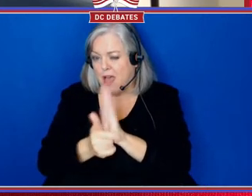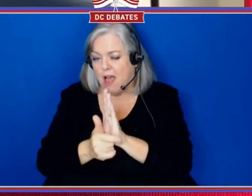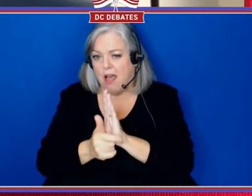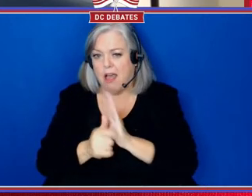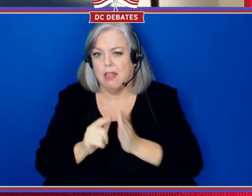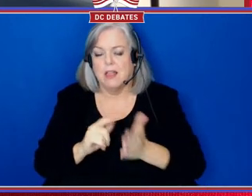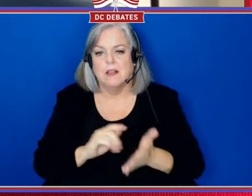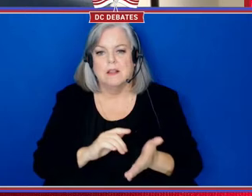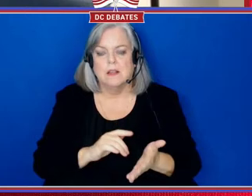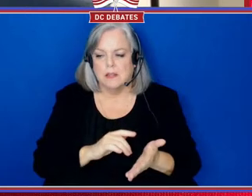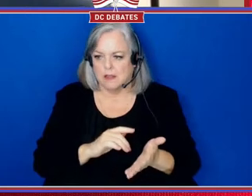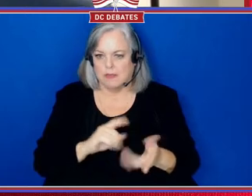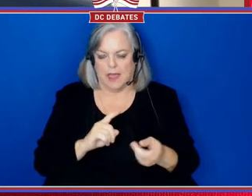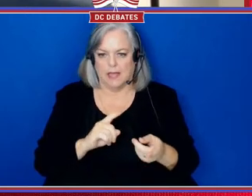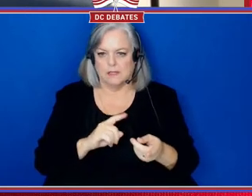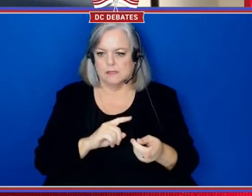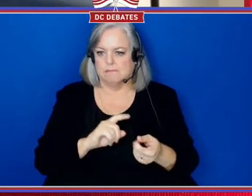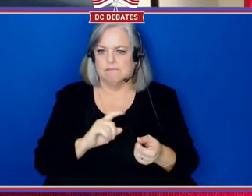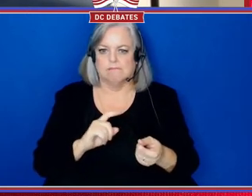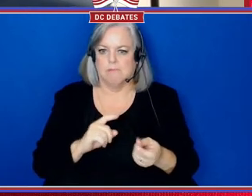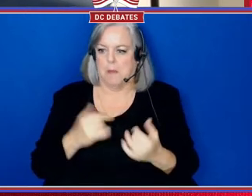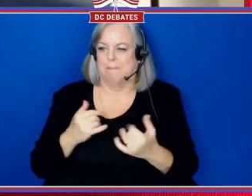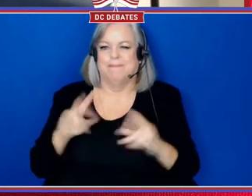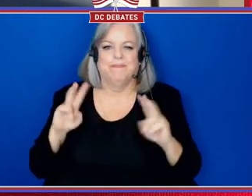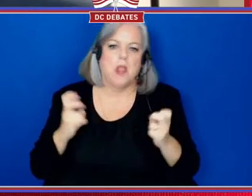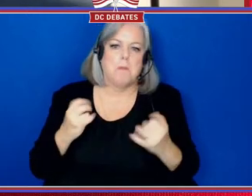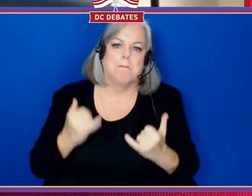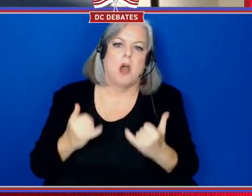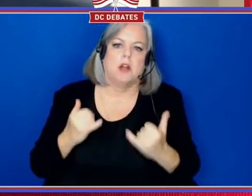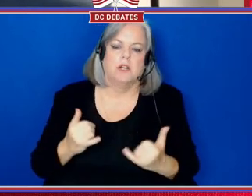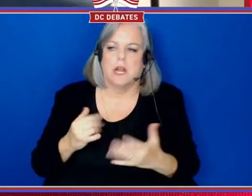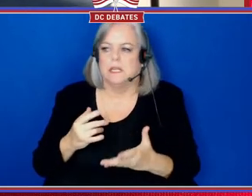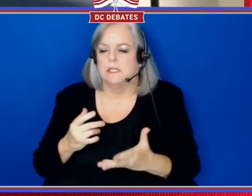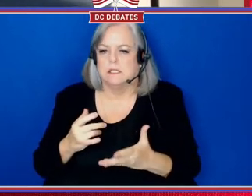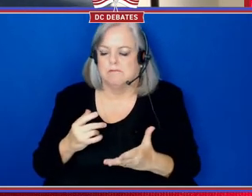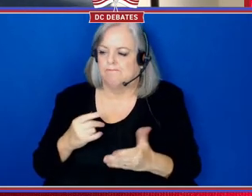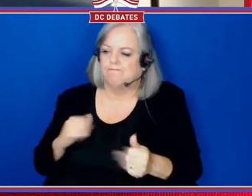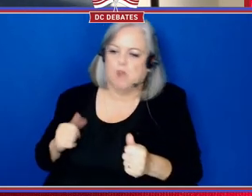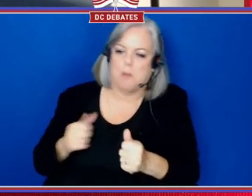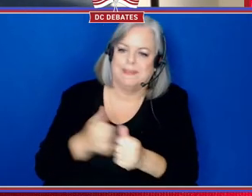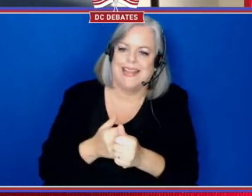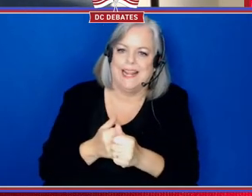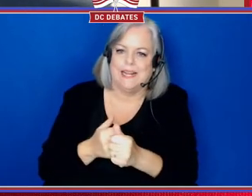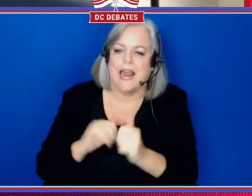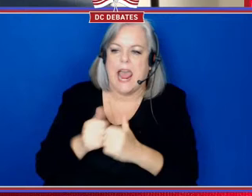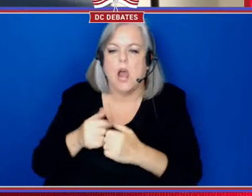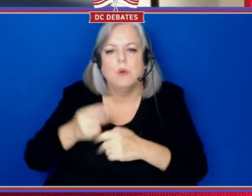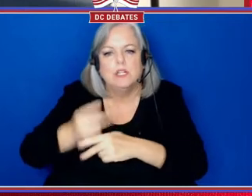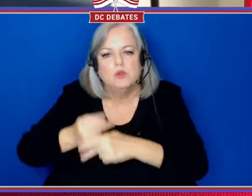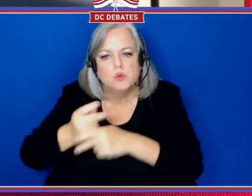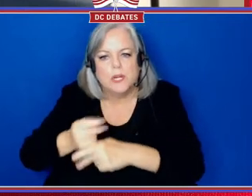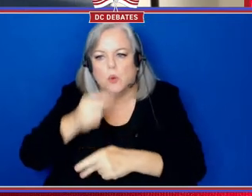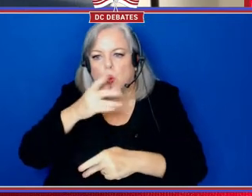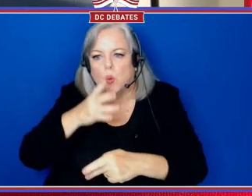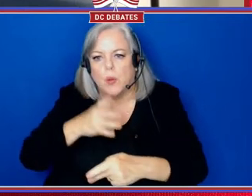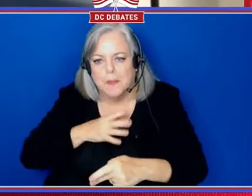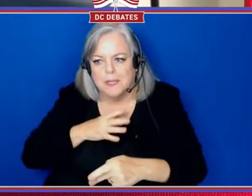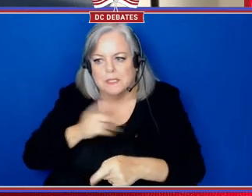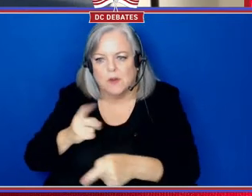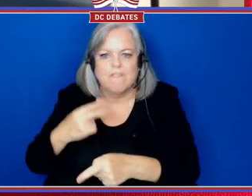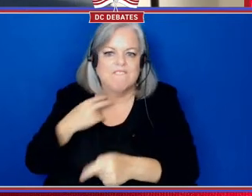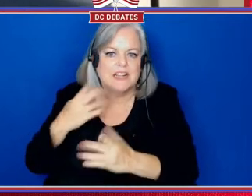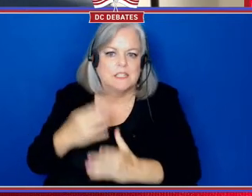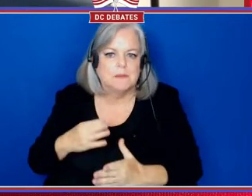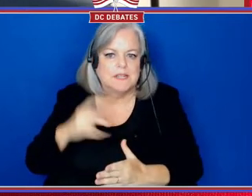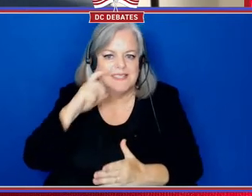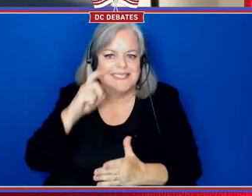treat women who have or victims of sexual assault. And so we will continue to work on that. We are